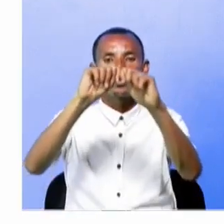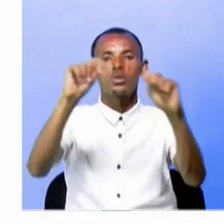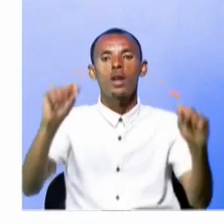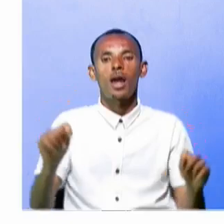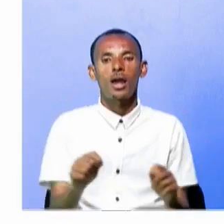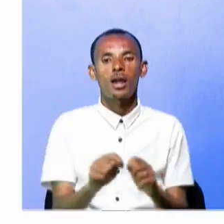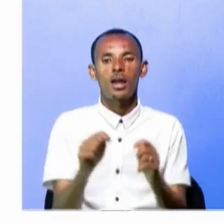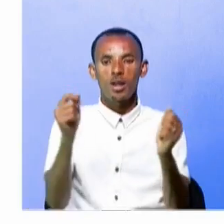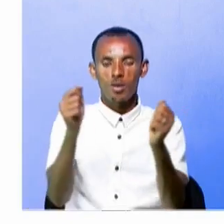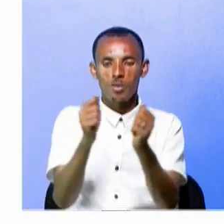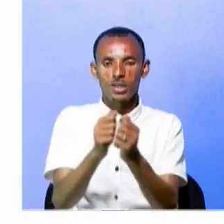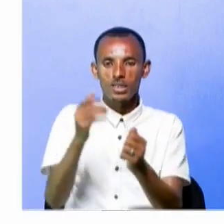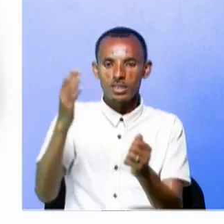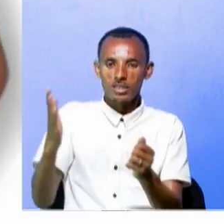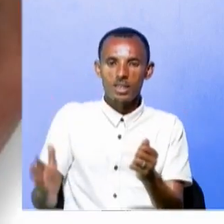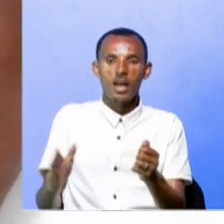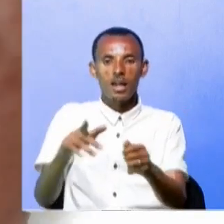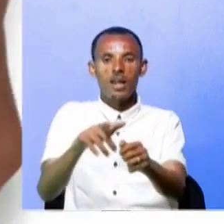with side lengths